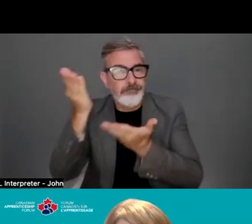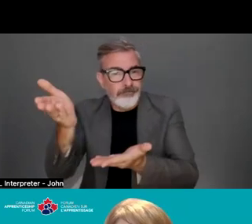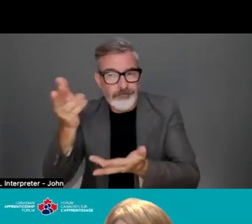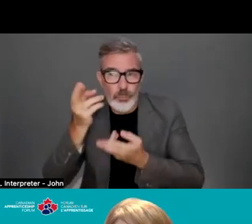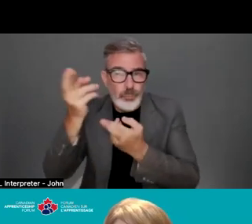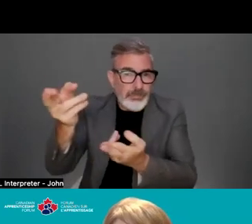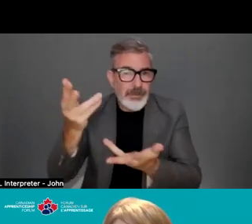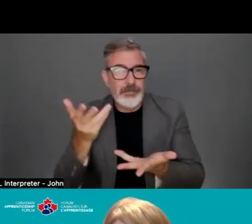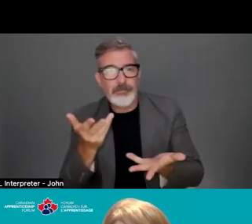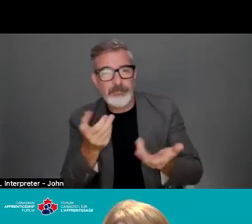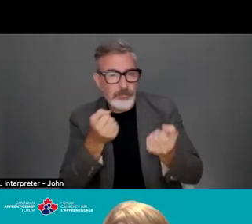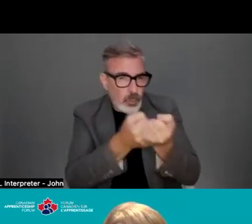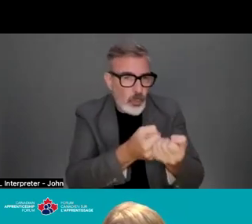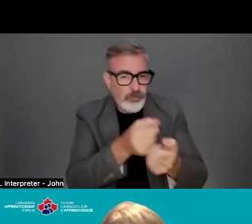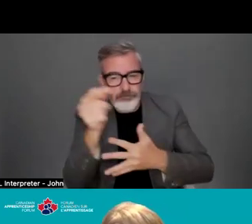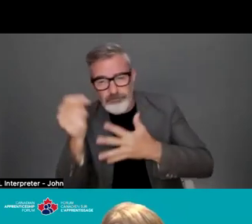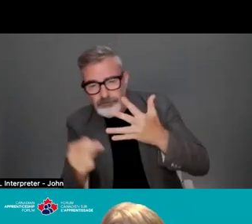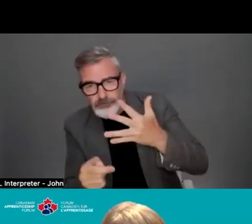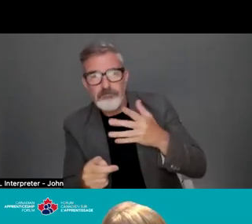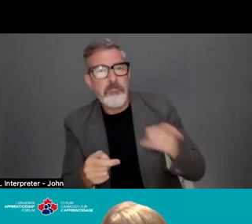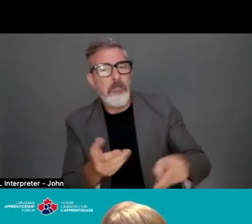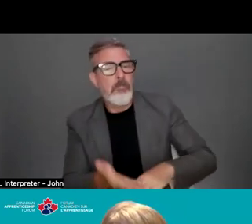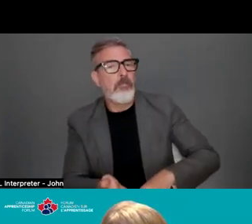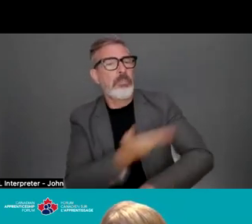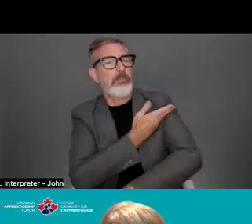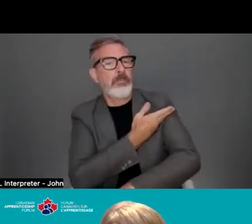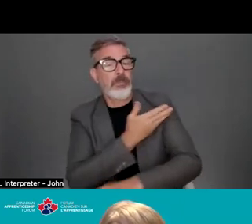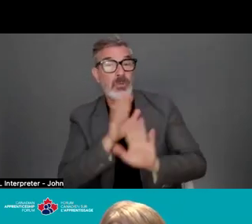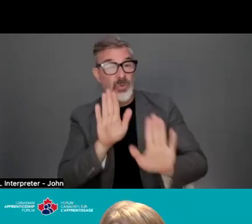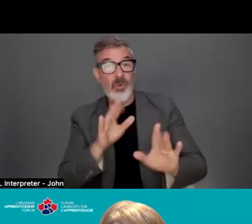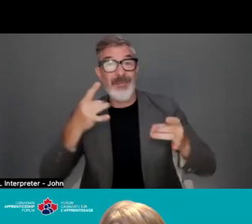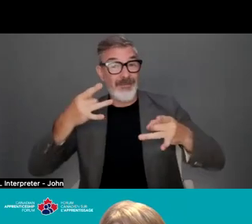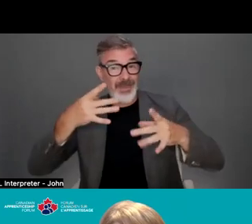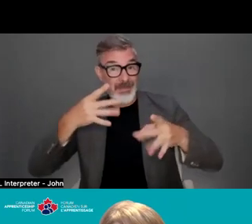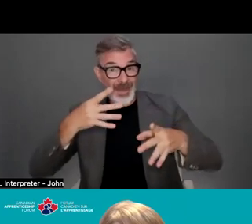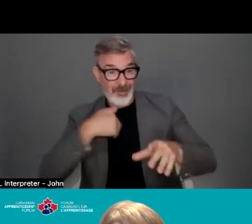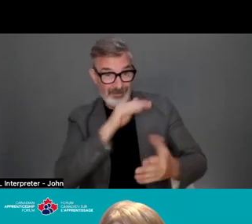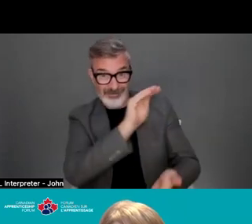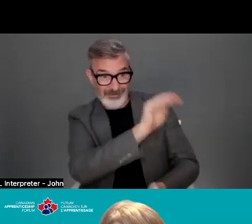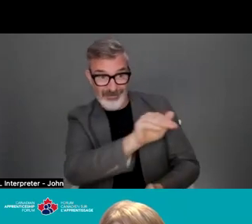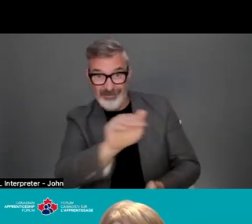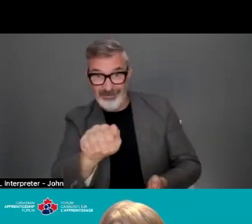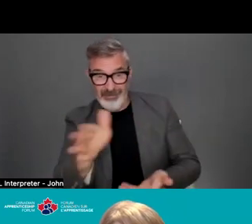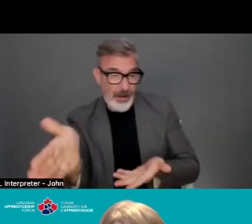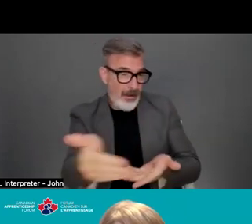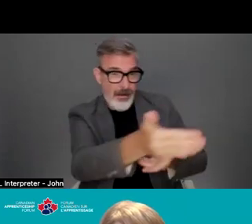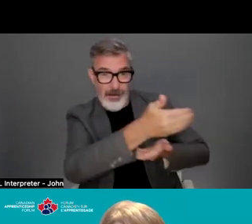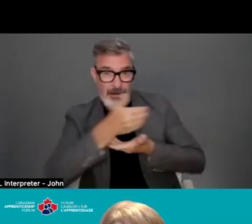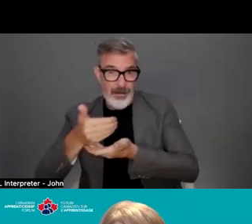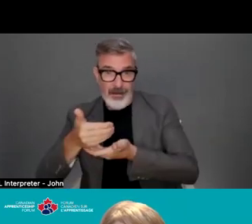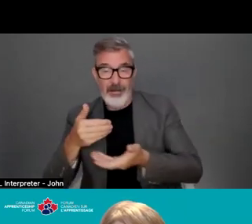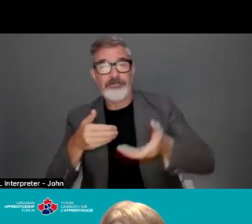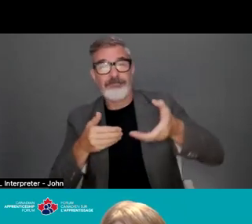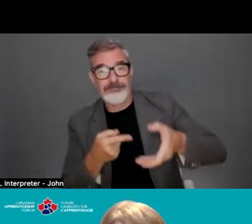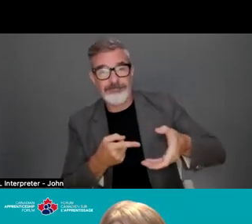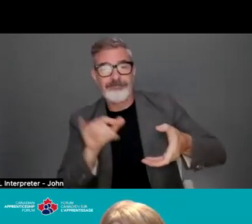the apprentice feedback that we received was we need to help apprentices with disabilities find